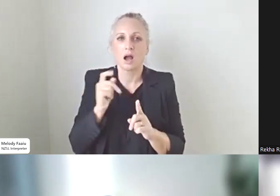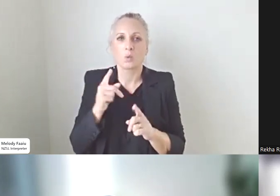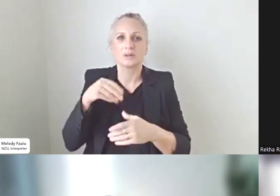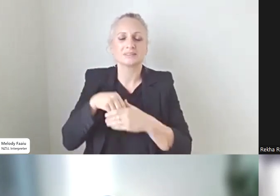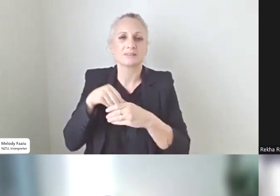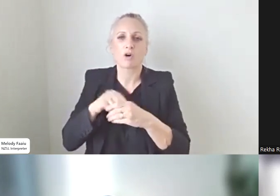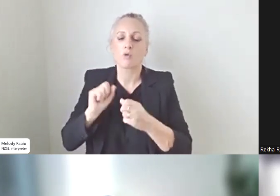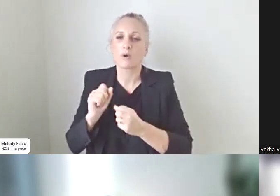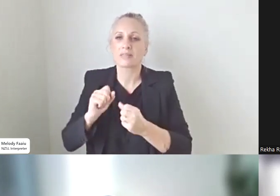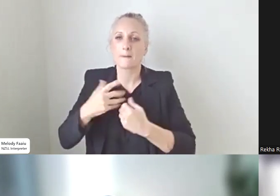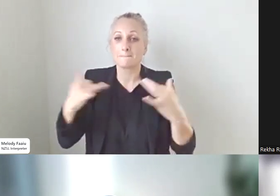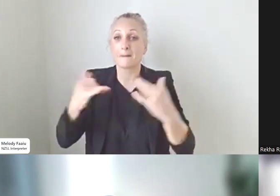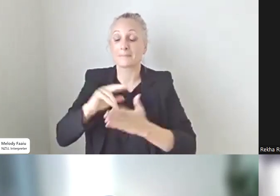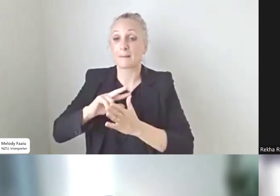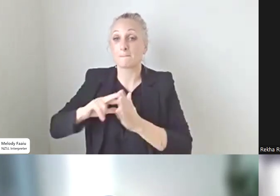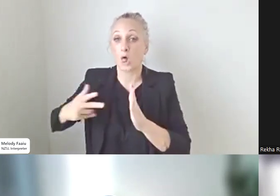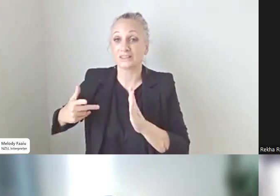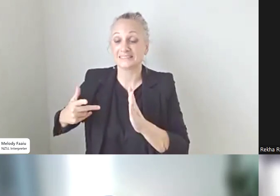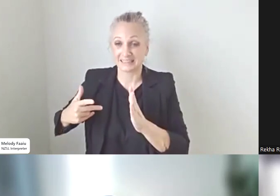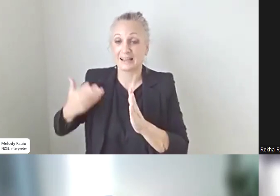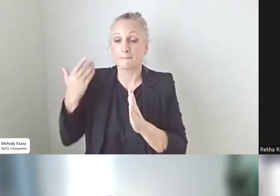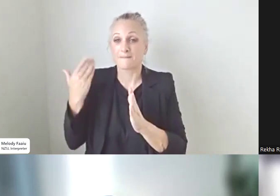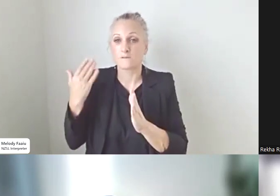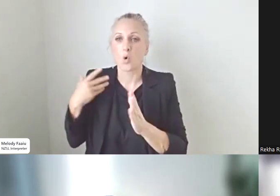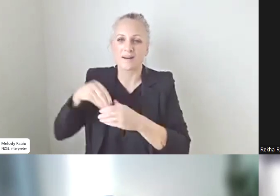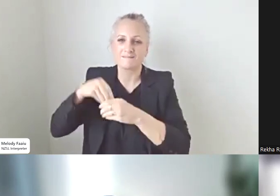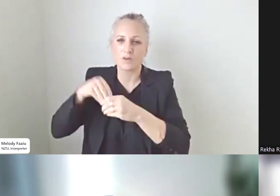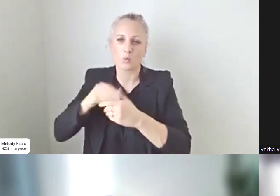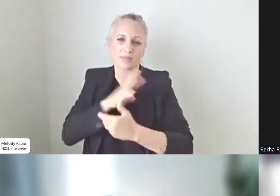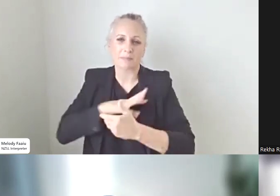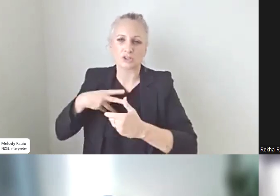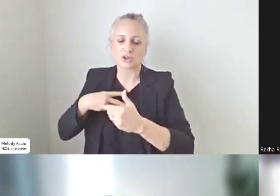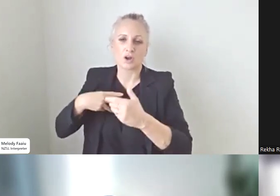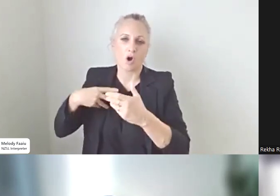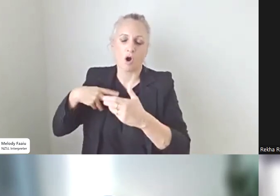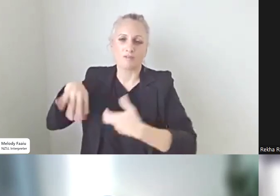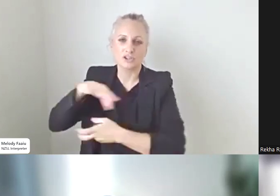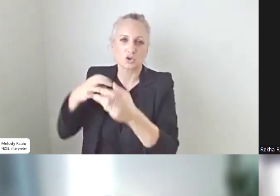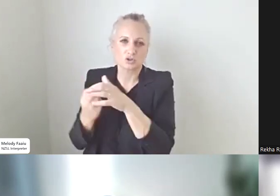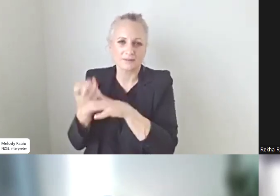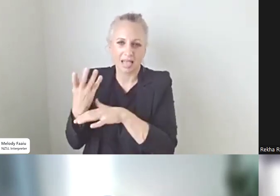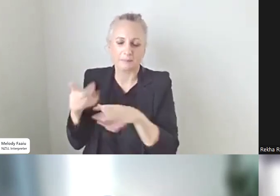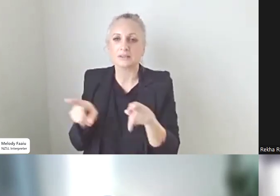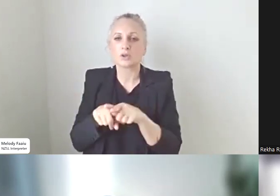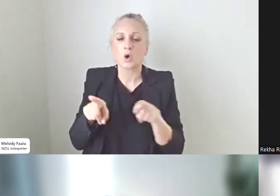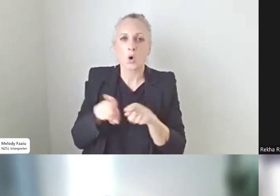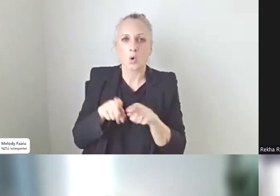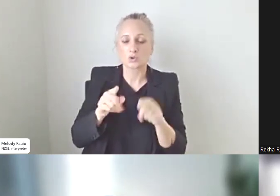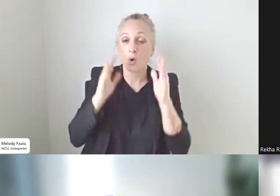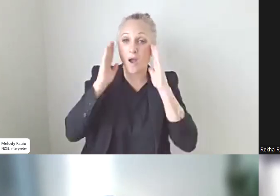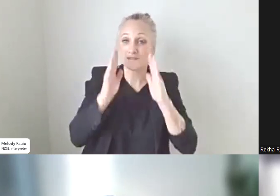Social Development during that time. And while my research focused on approaches to maintaining trust when exploring